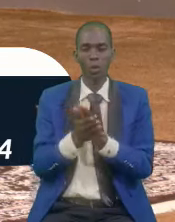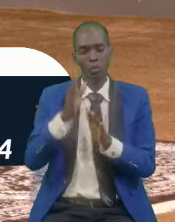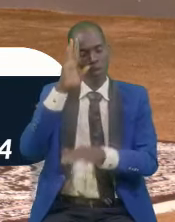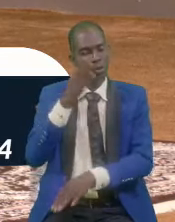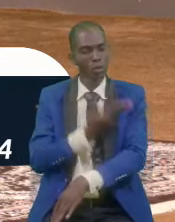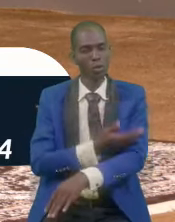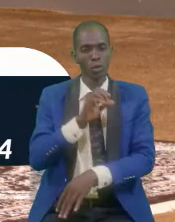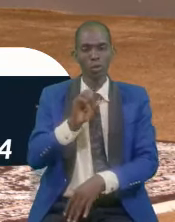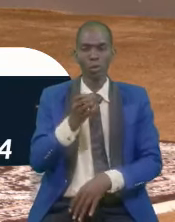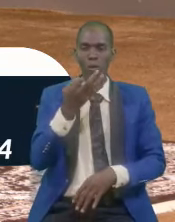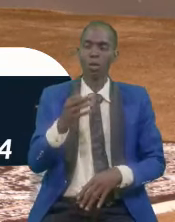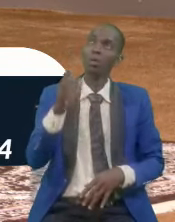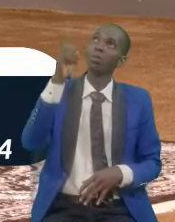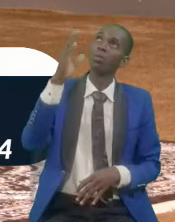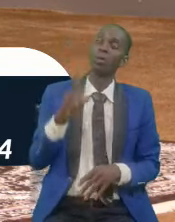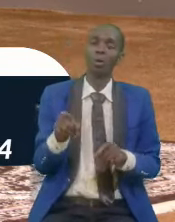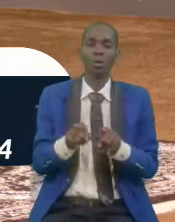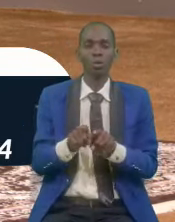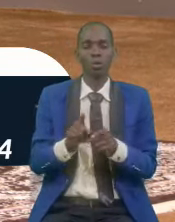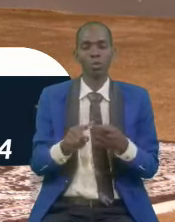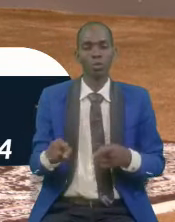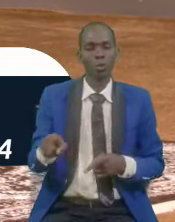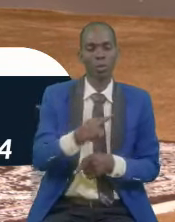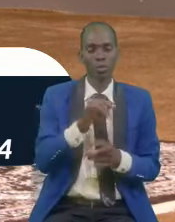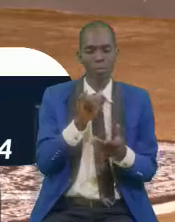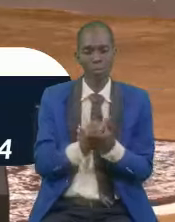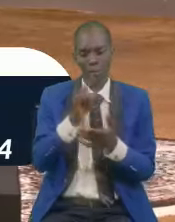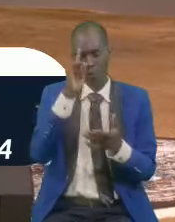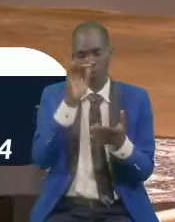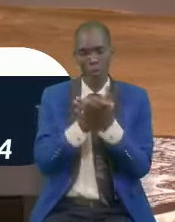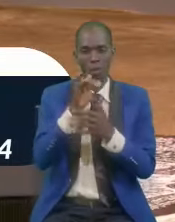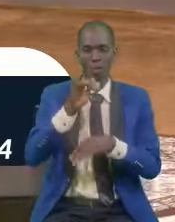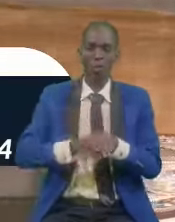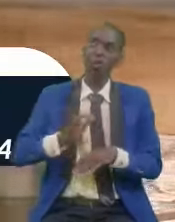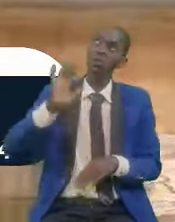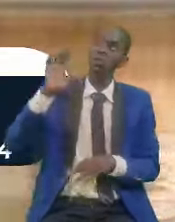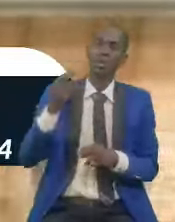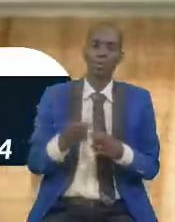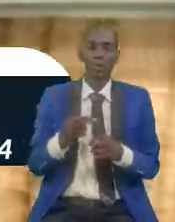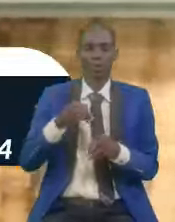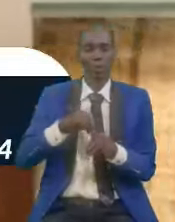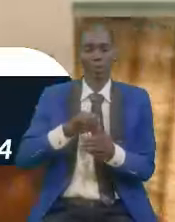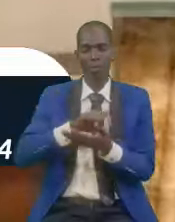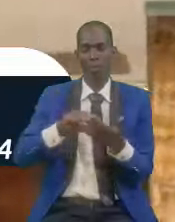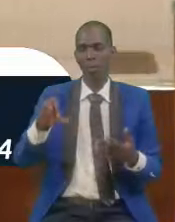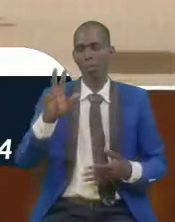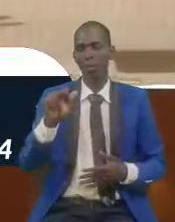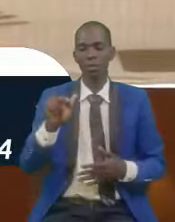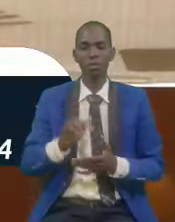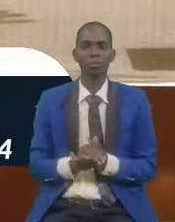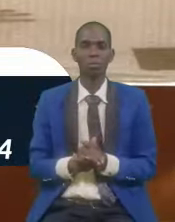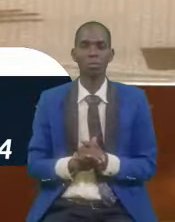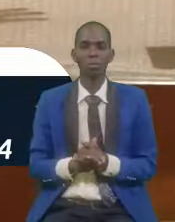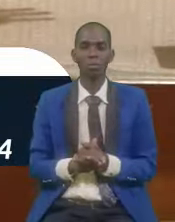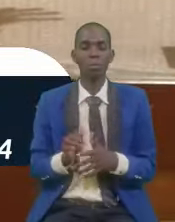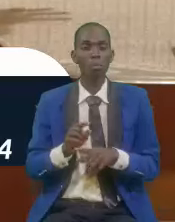God. Even to them that believe on his name. Verse 13, in verse 13, which